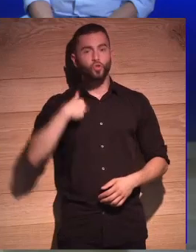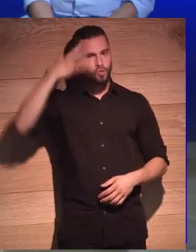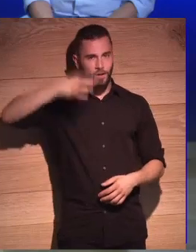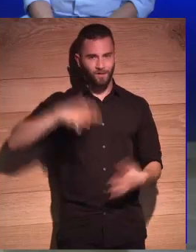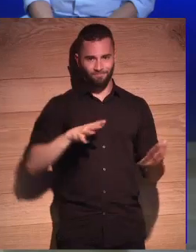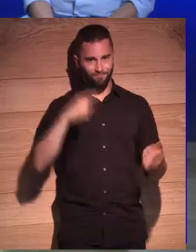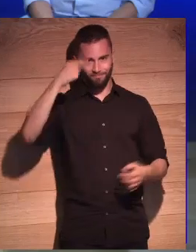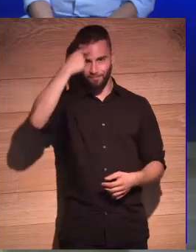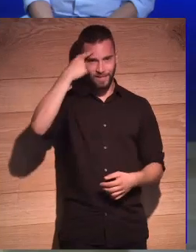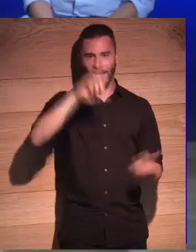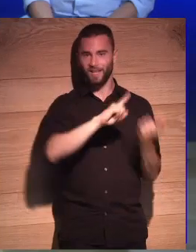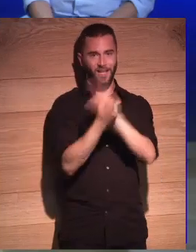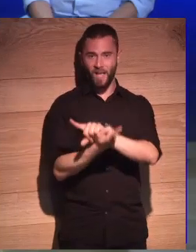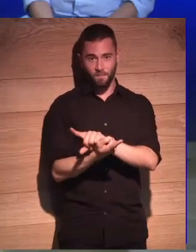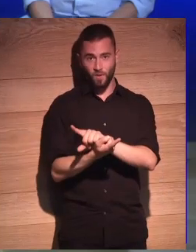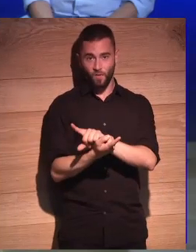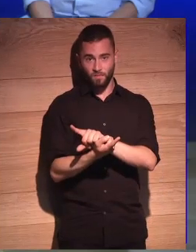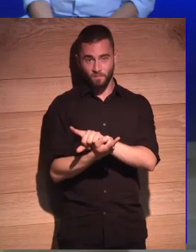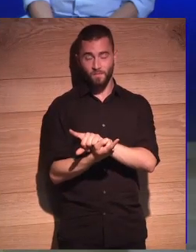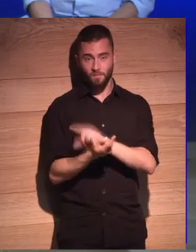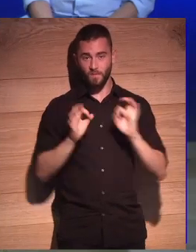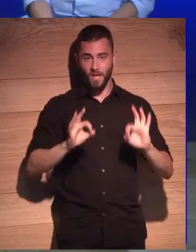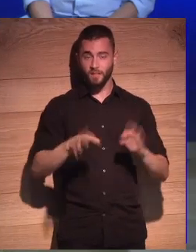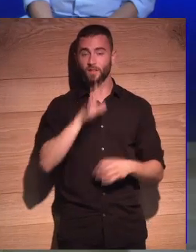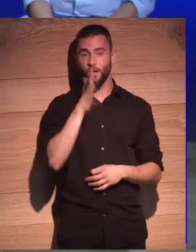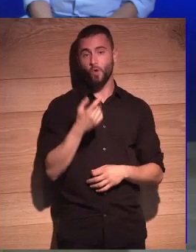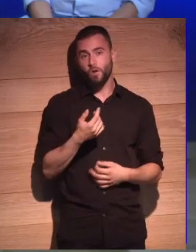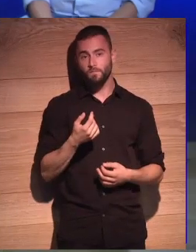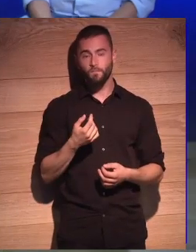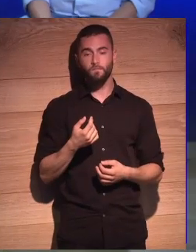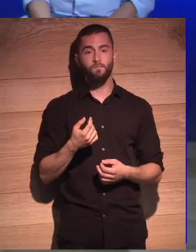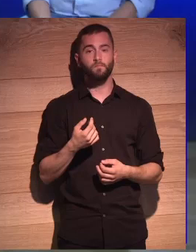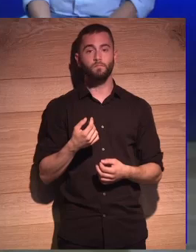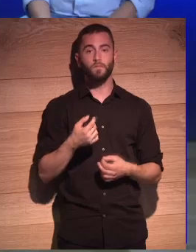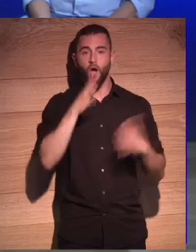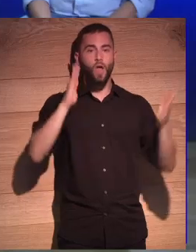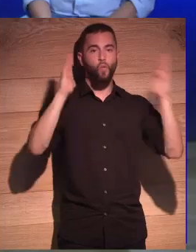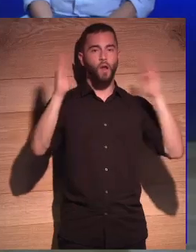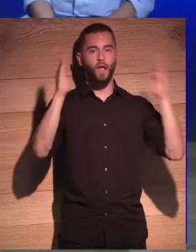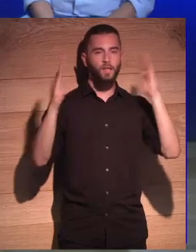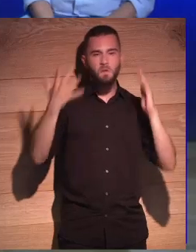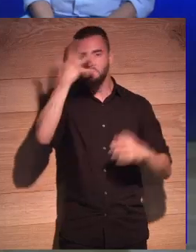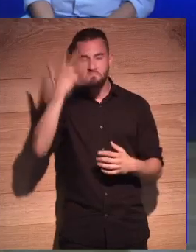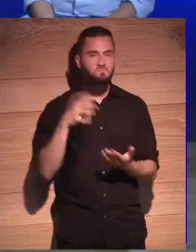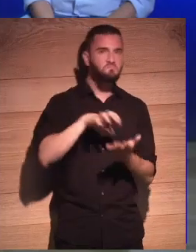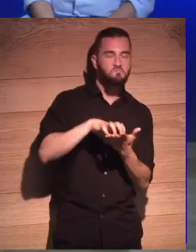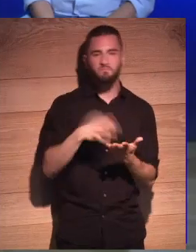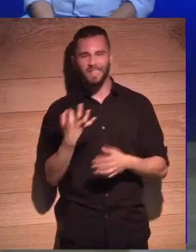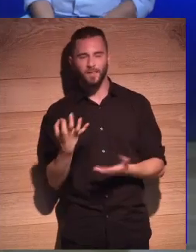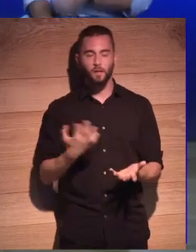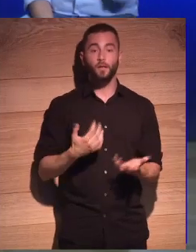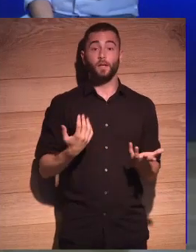I just wanted to add that this implies a change in the mindsets. We are living in